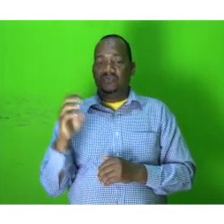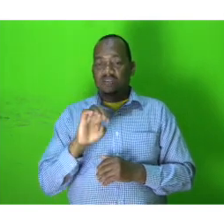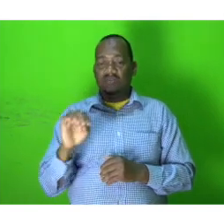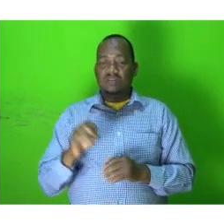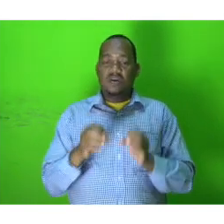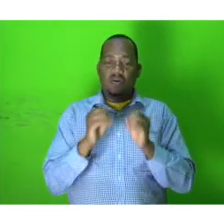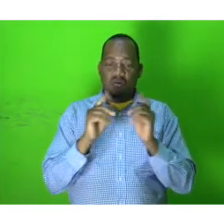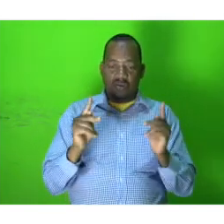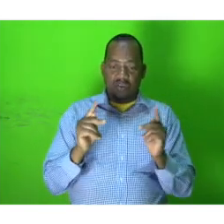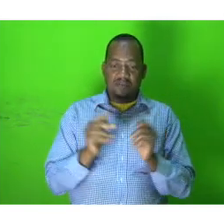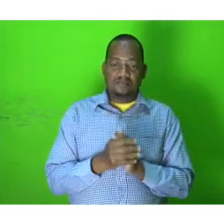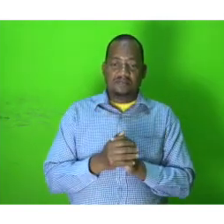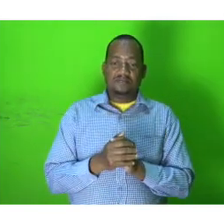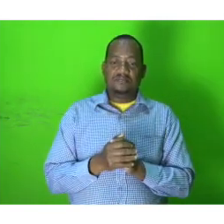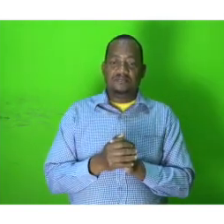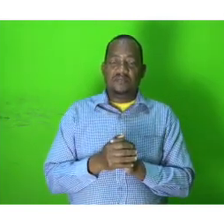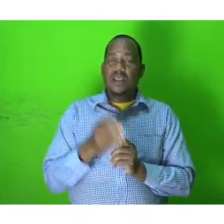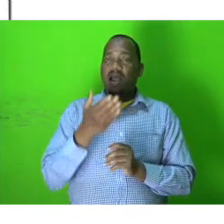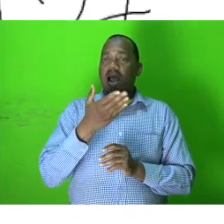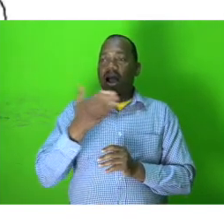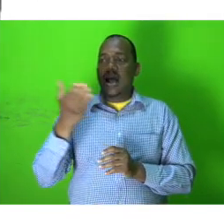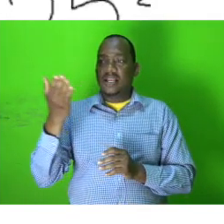24,030. Okay.